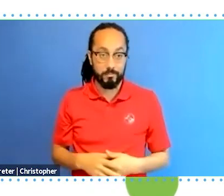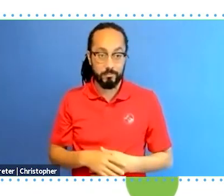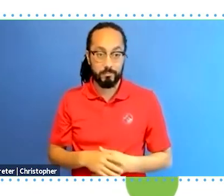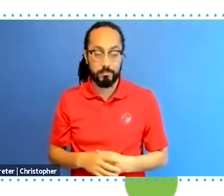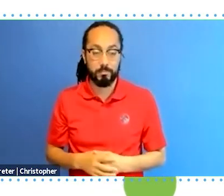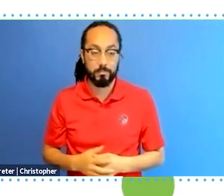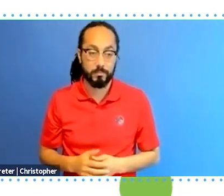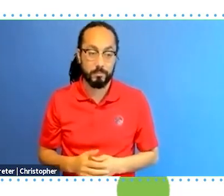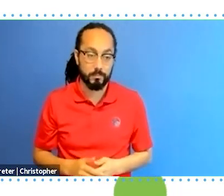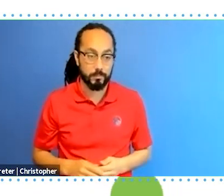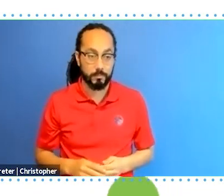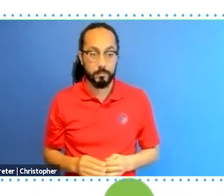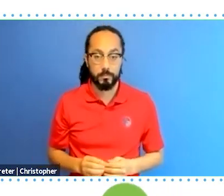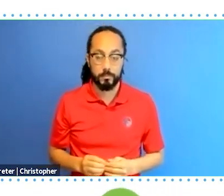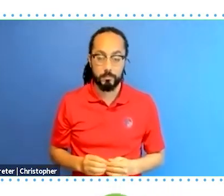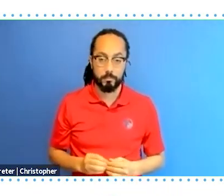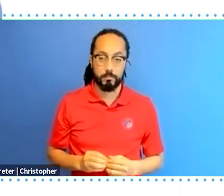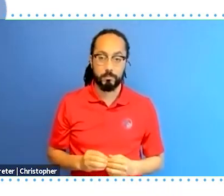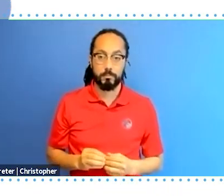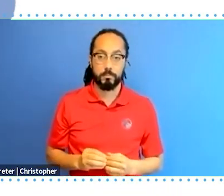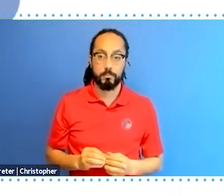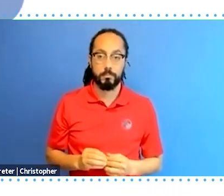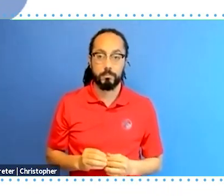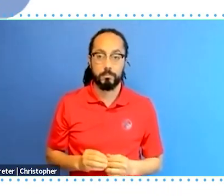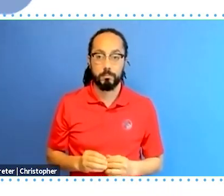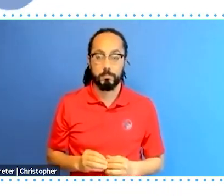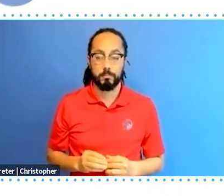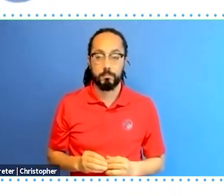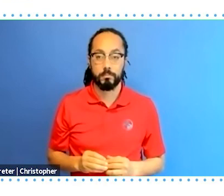And so even for us to say it should be